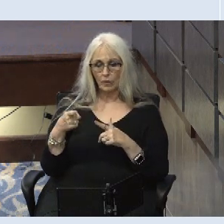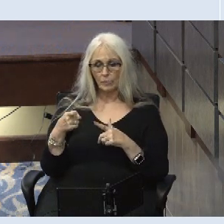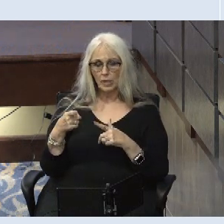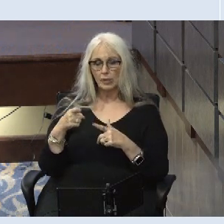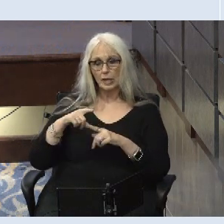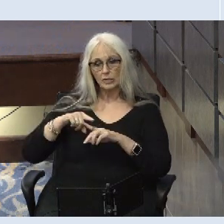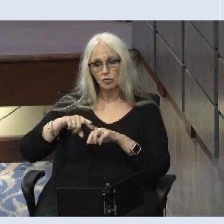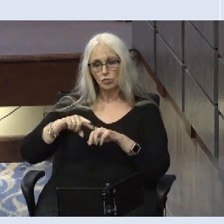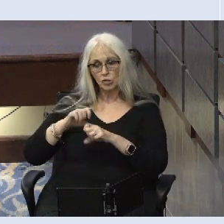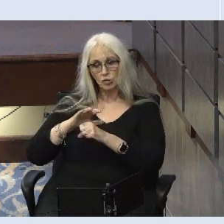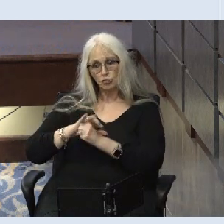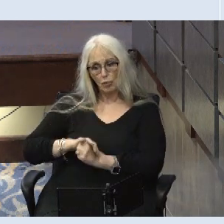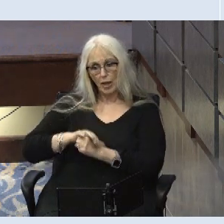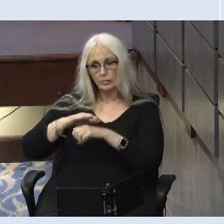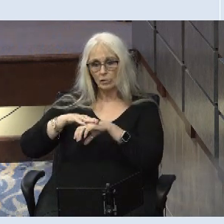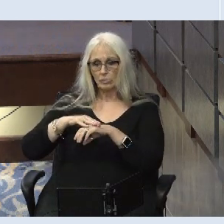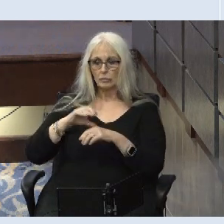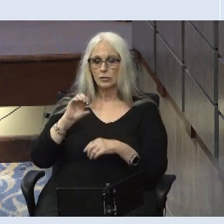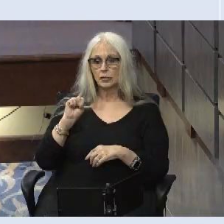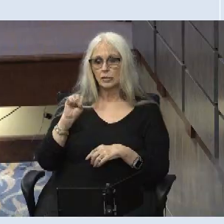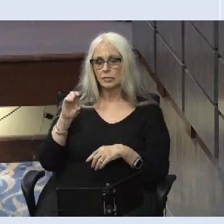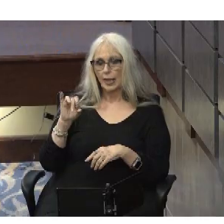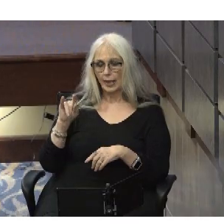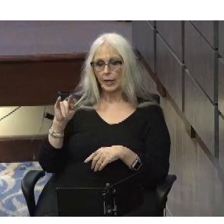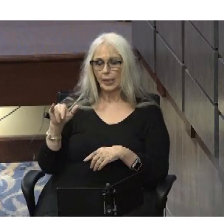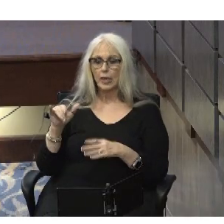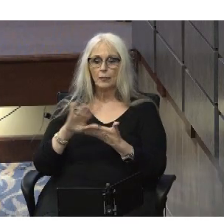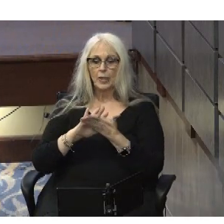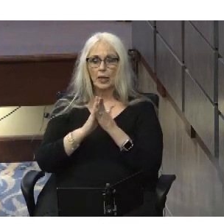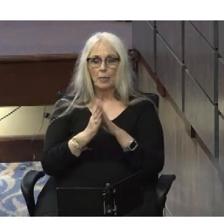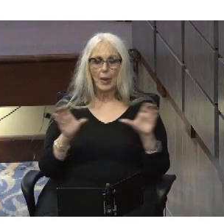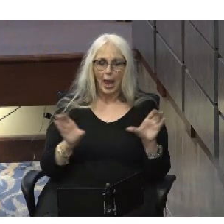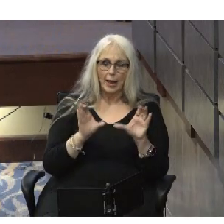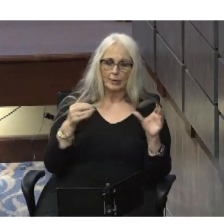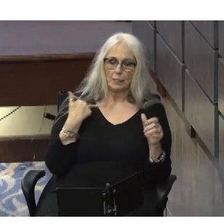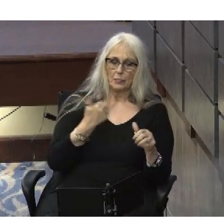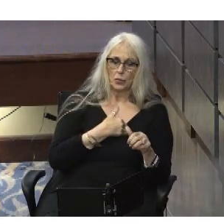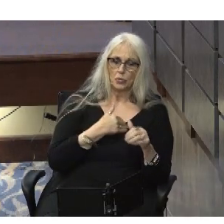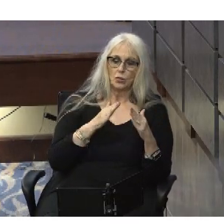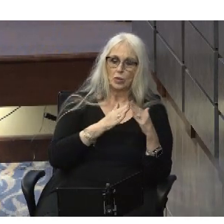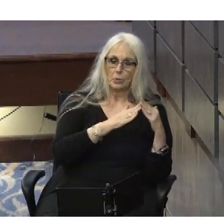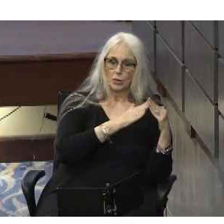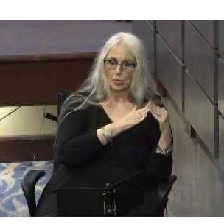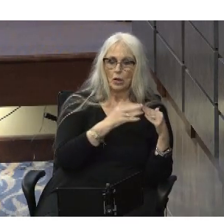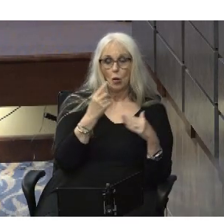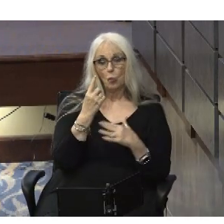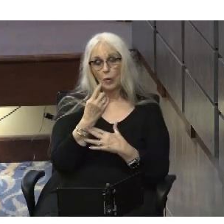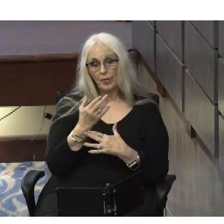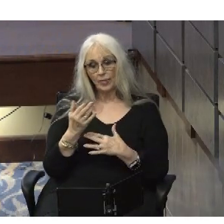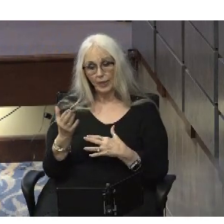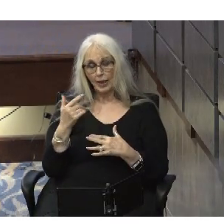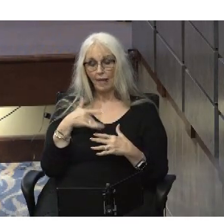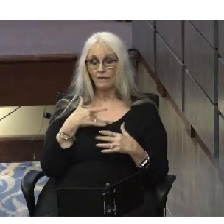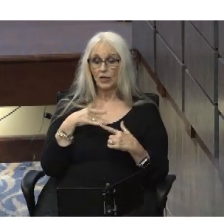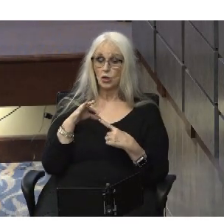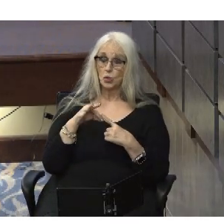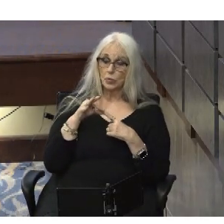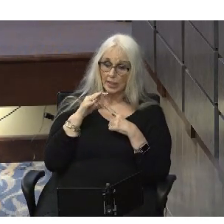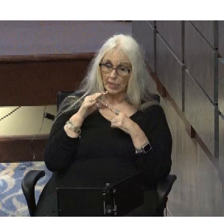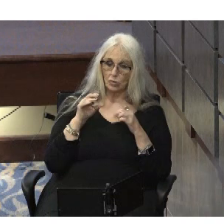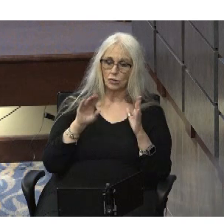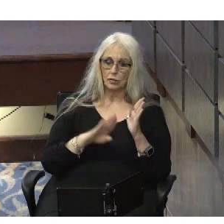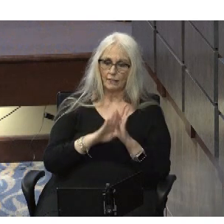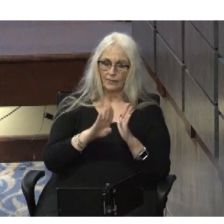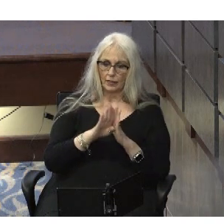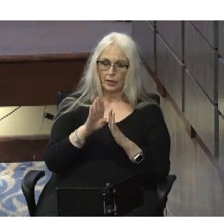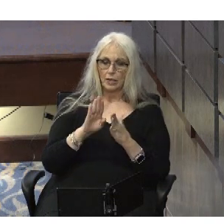society to instead to be known as a contributing member to our community. One of the elements that I think are unique to this development are the